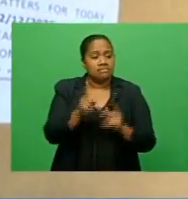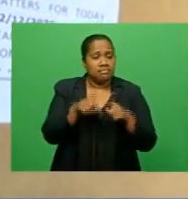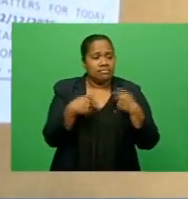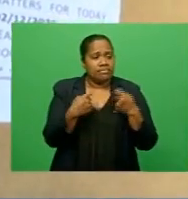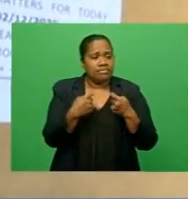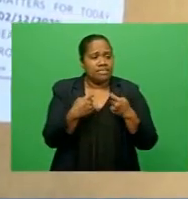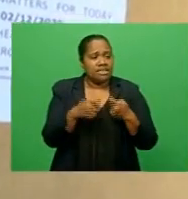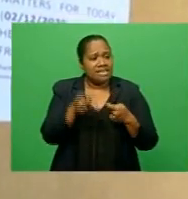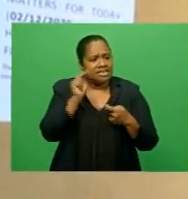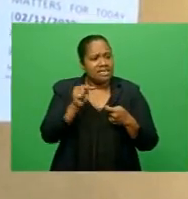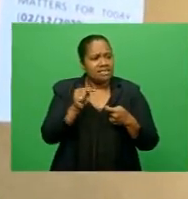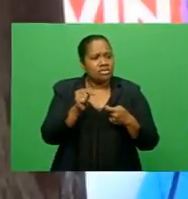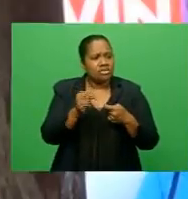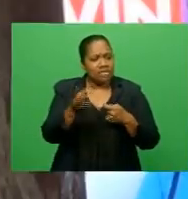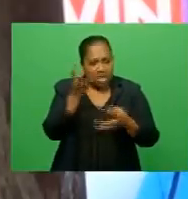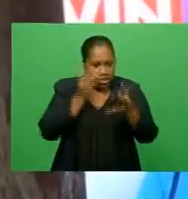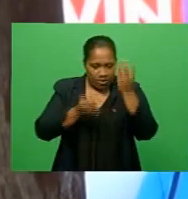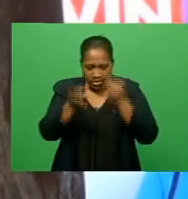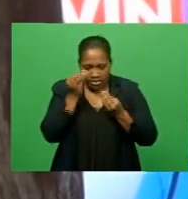done regarding AIDS.